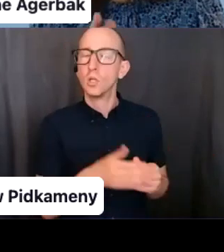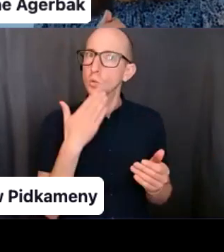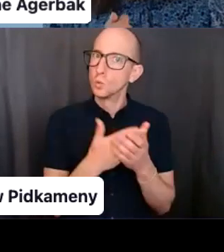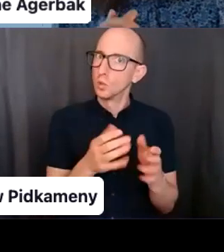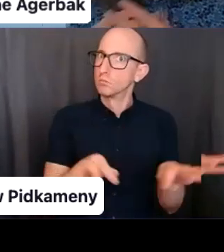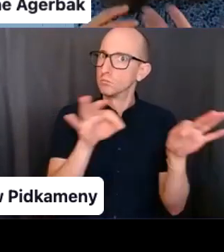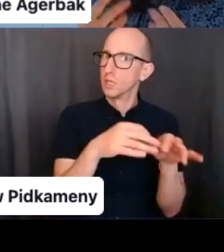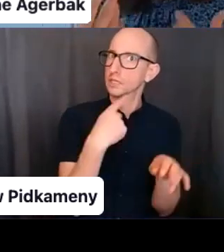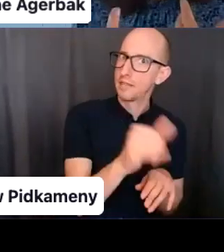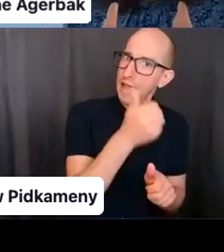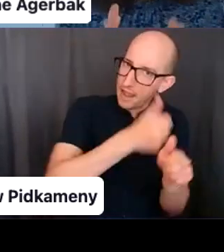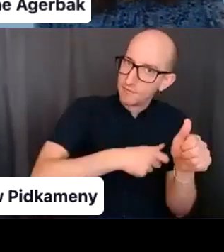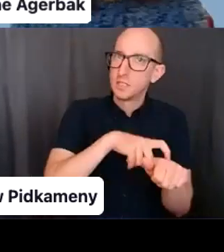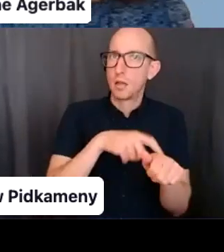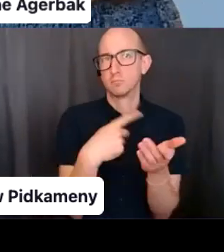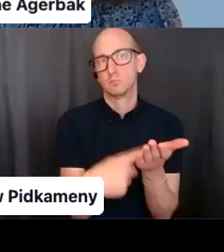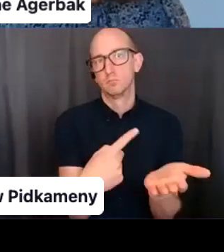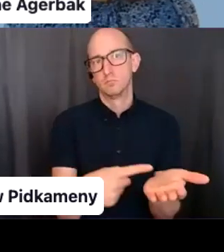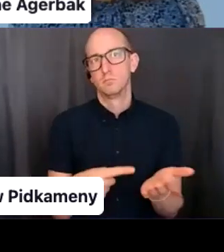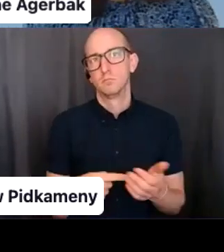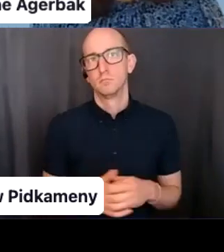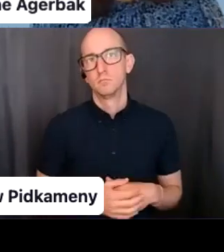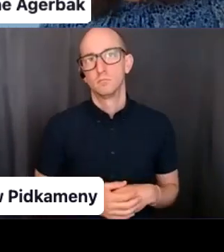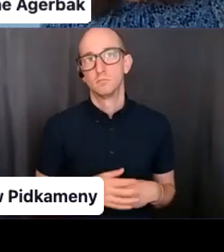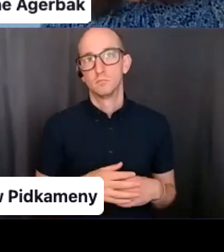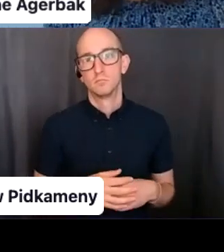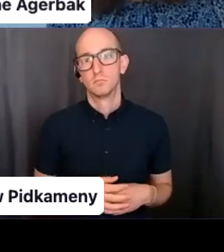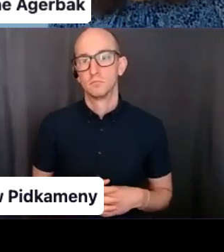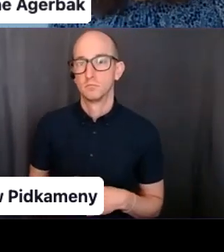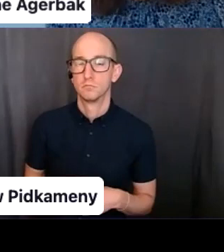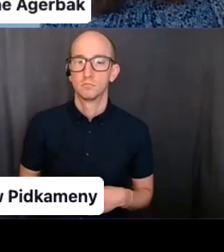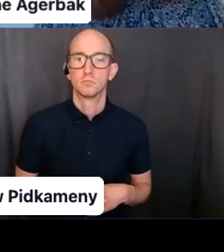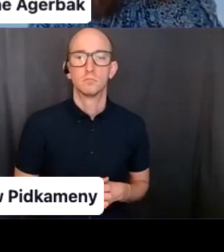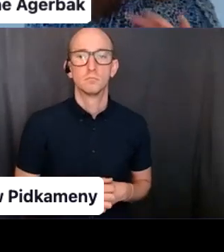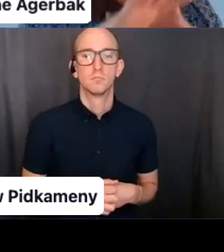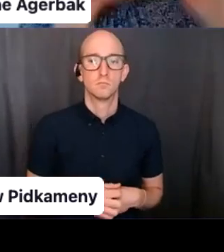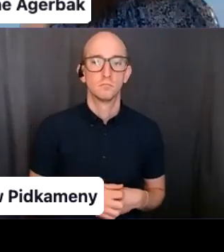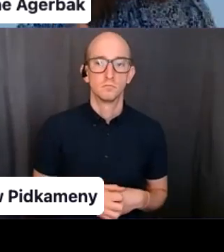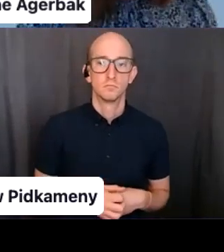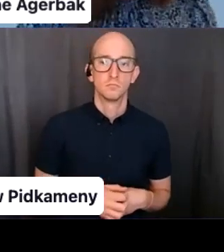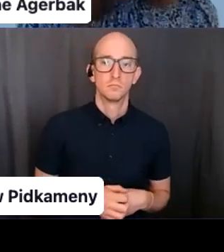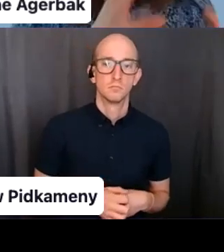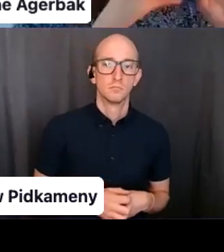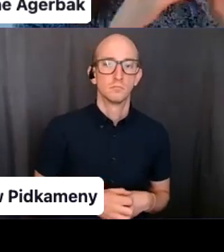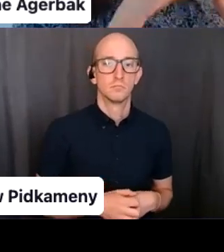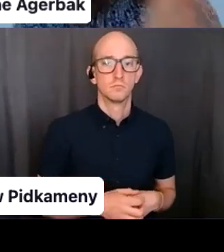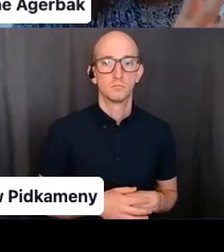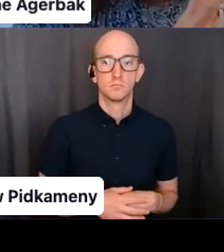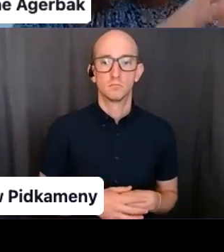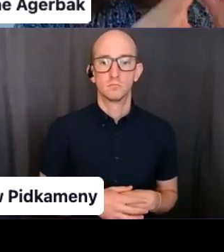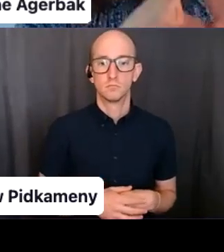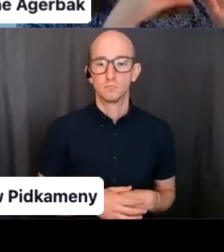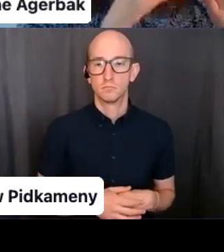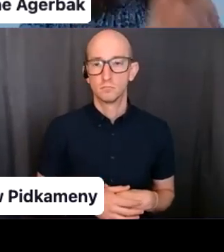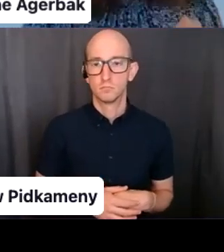you discuss even the possibility of a dog being removed or not allowed in. And this